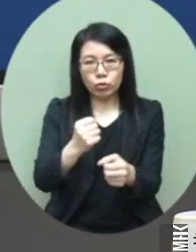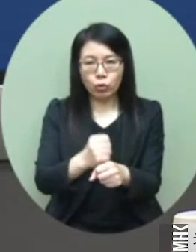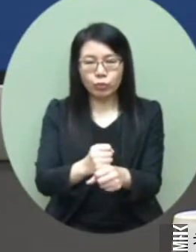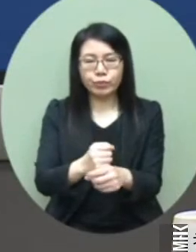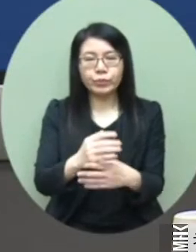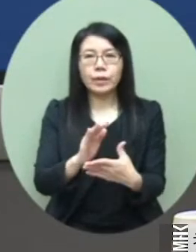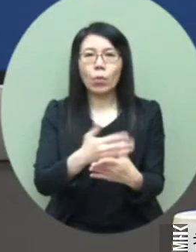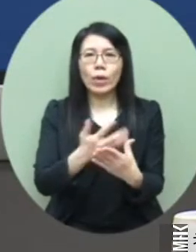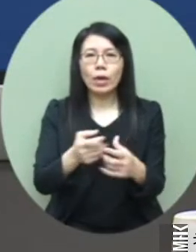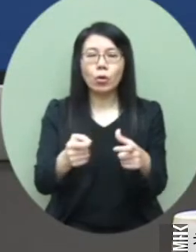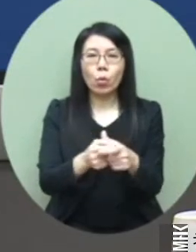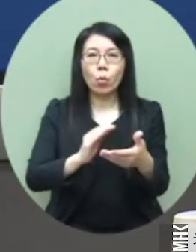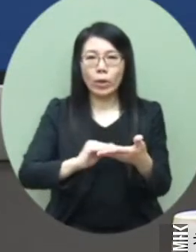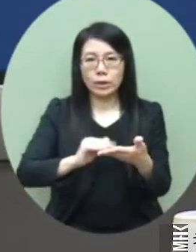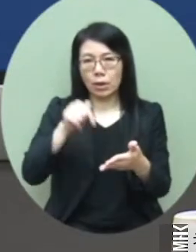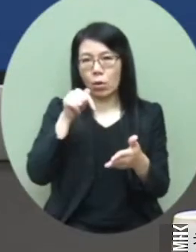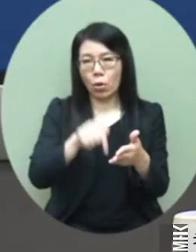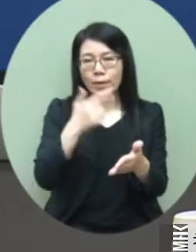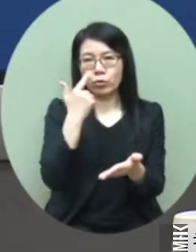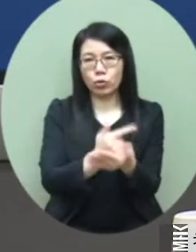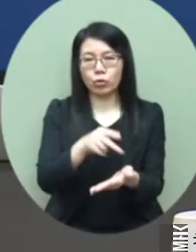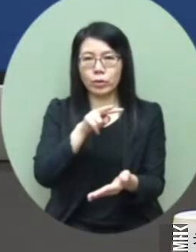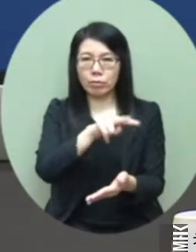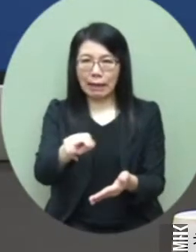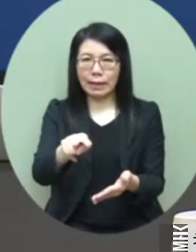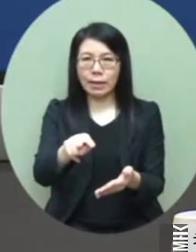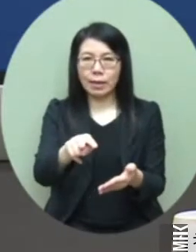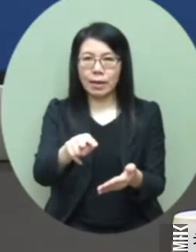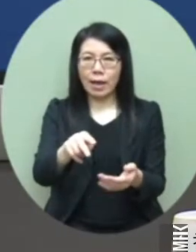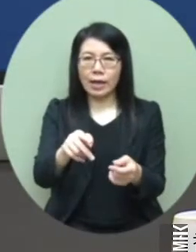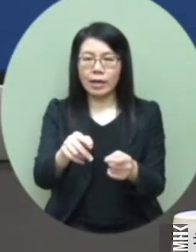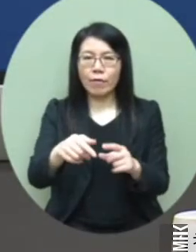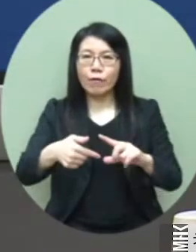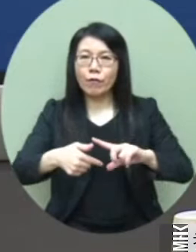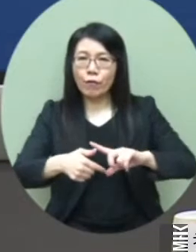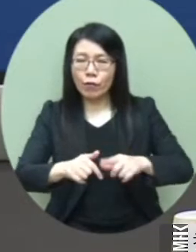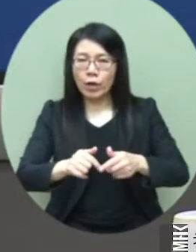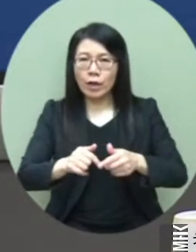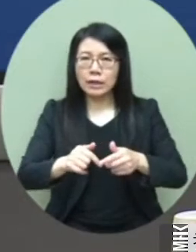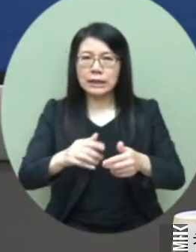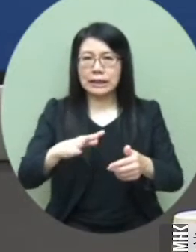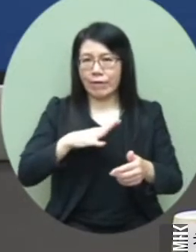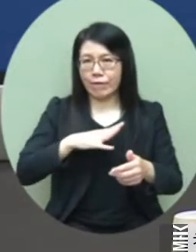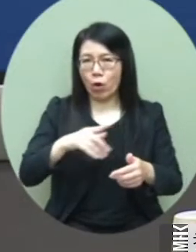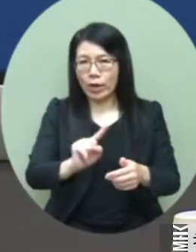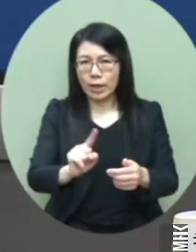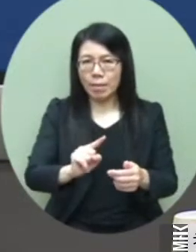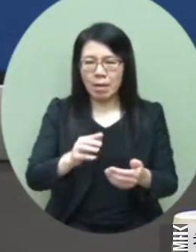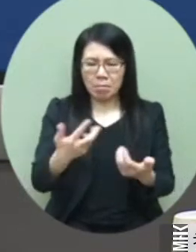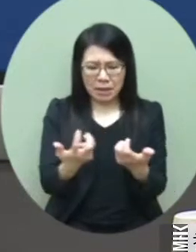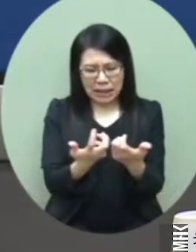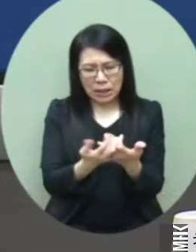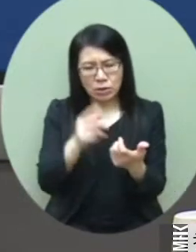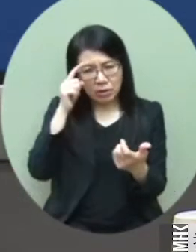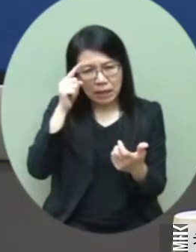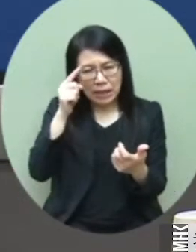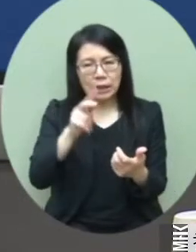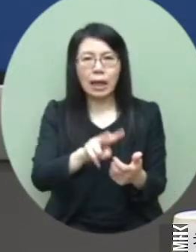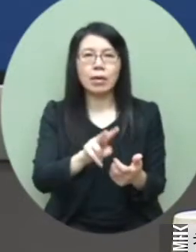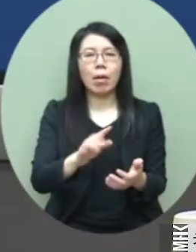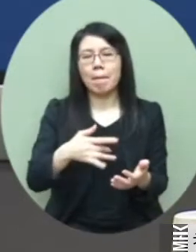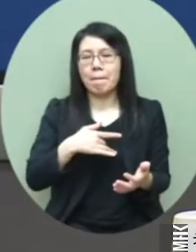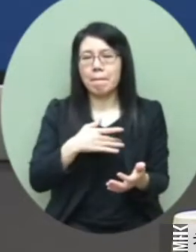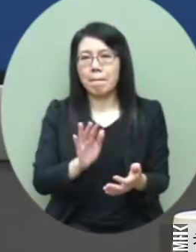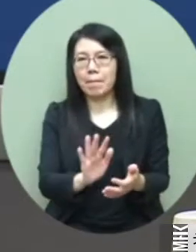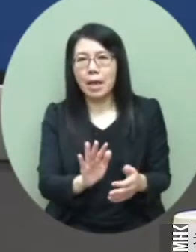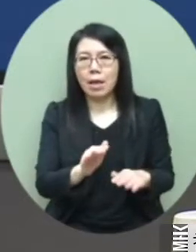and relevant to look at the trend rather than a daily figure, which could be affected by various